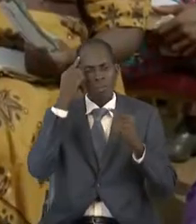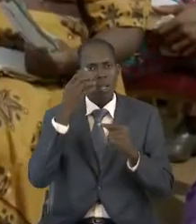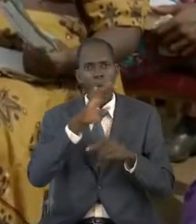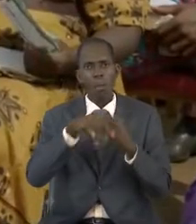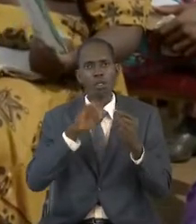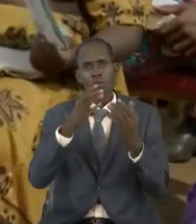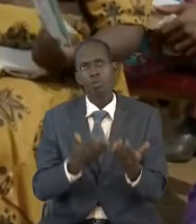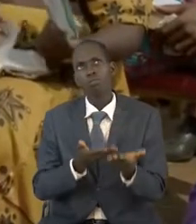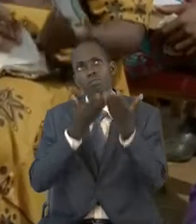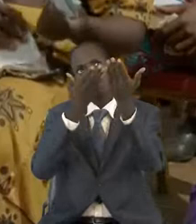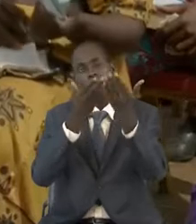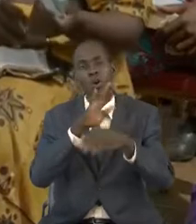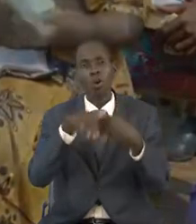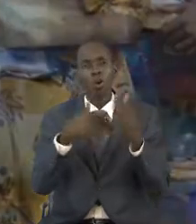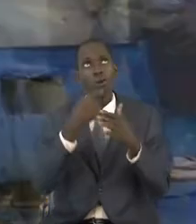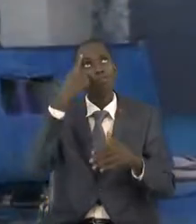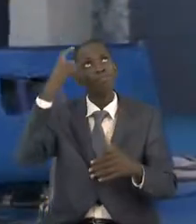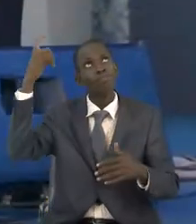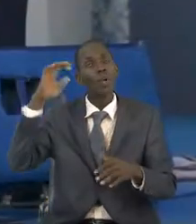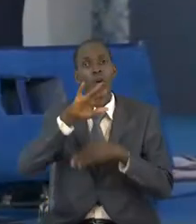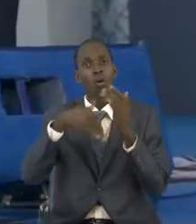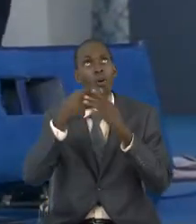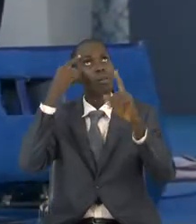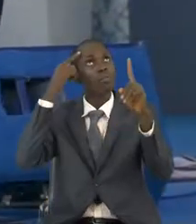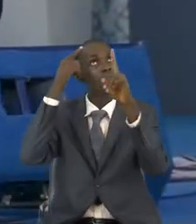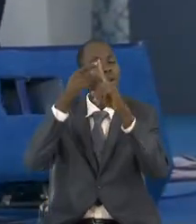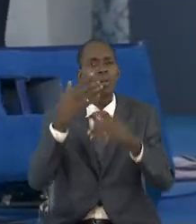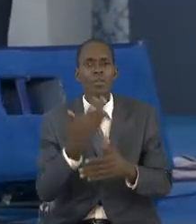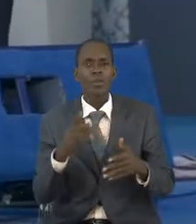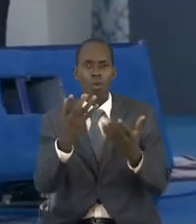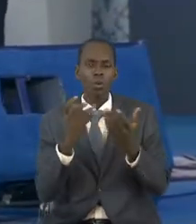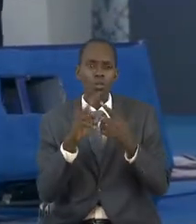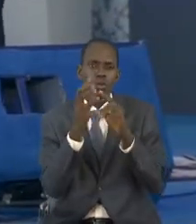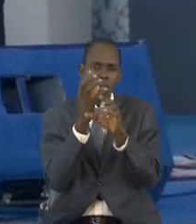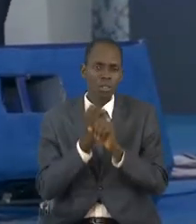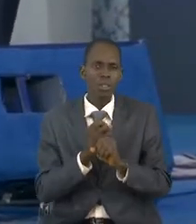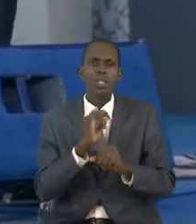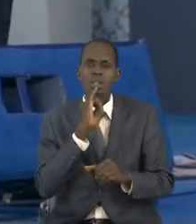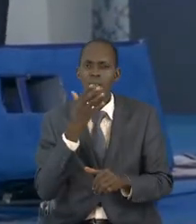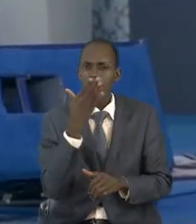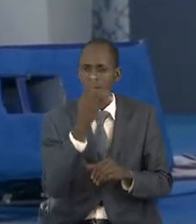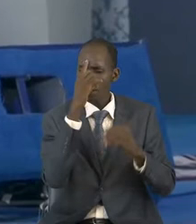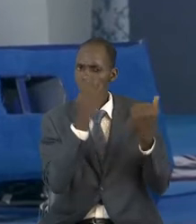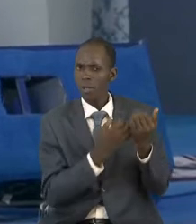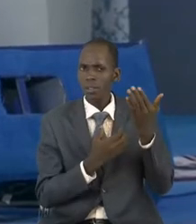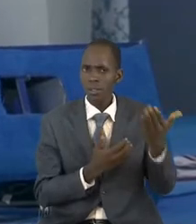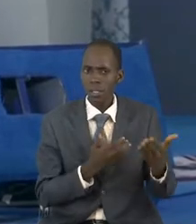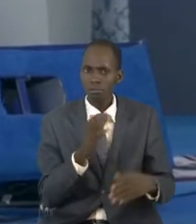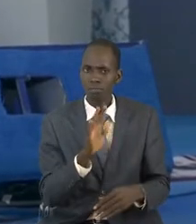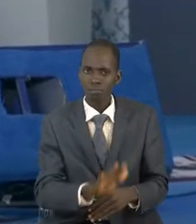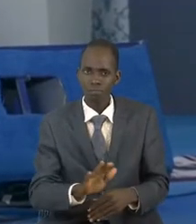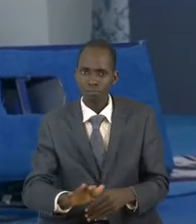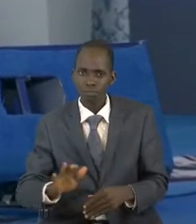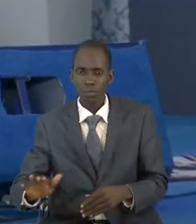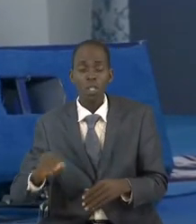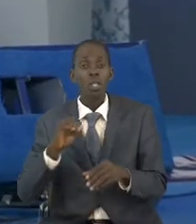your dream and all your goal and the things you want to achieve. Is there faith there? Children in